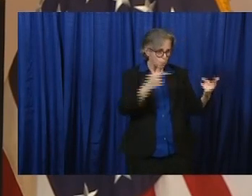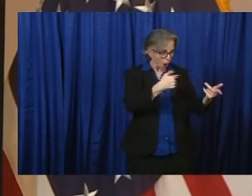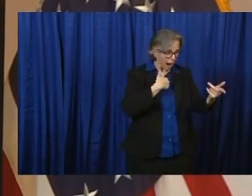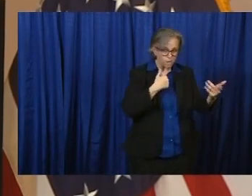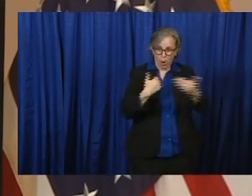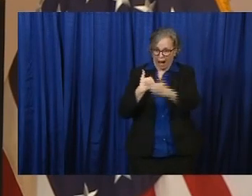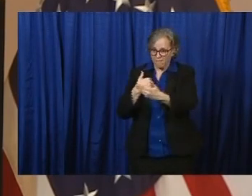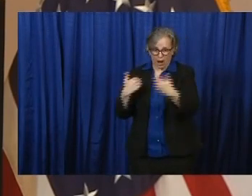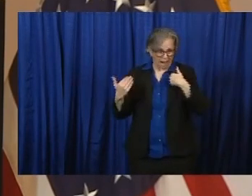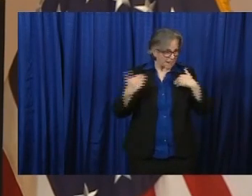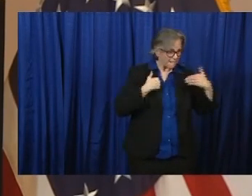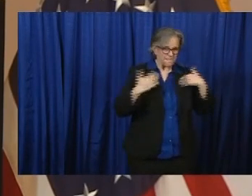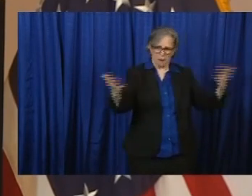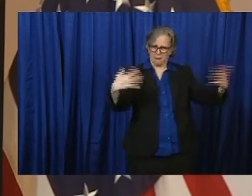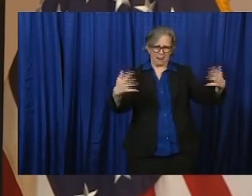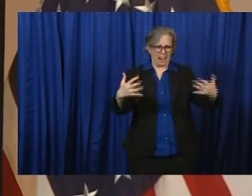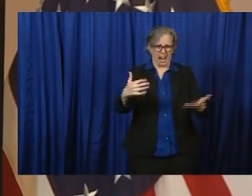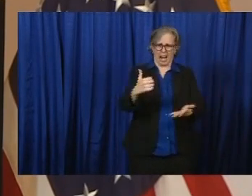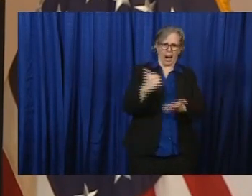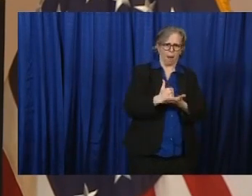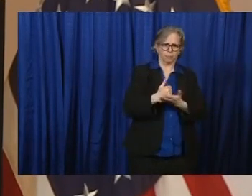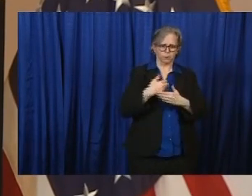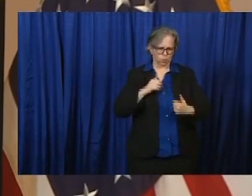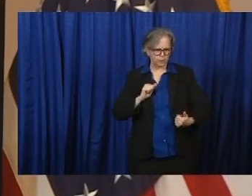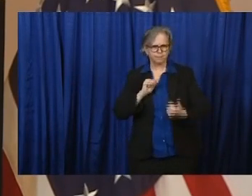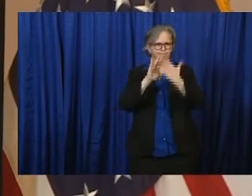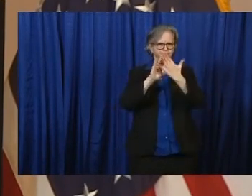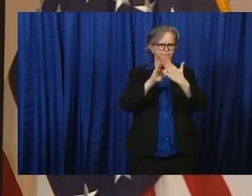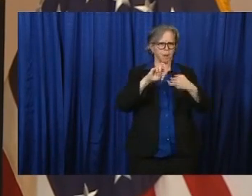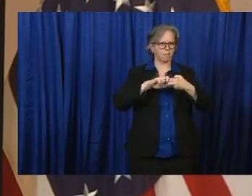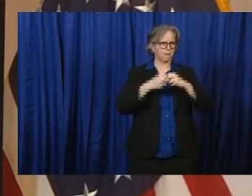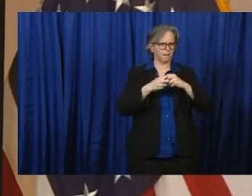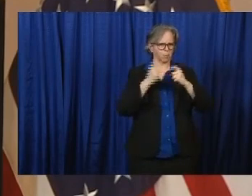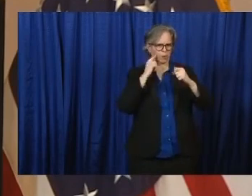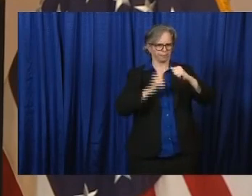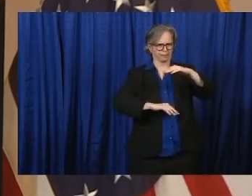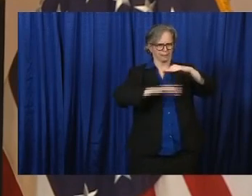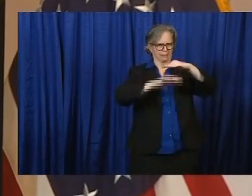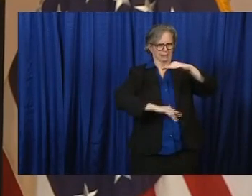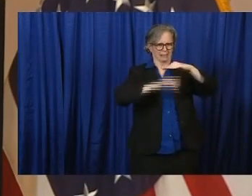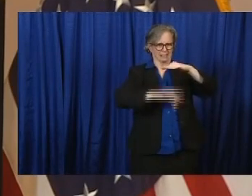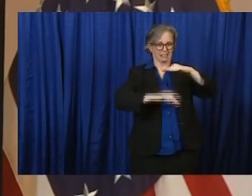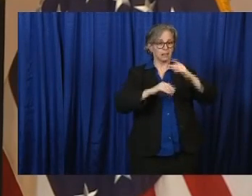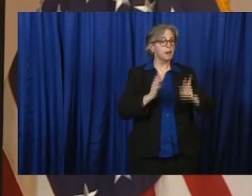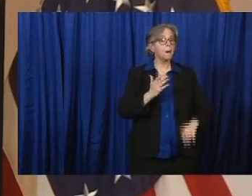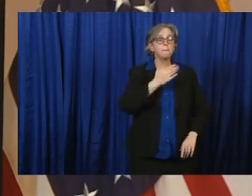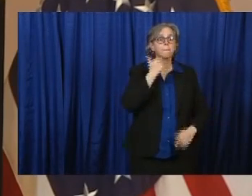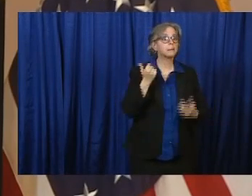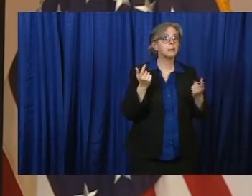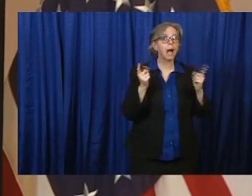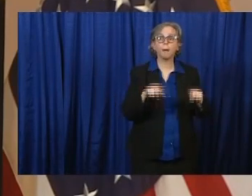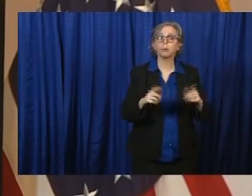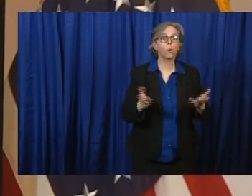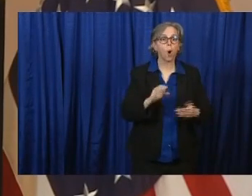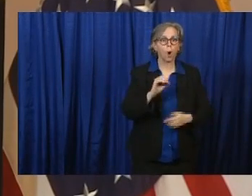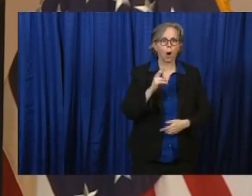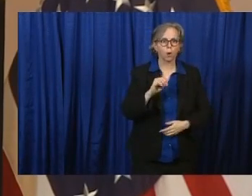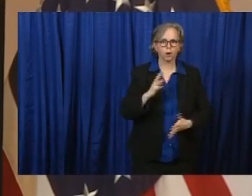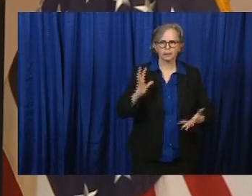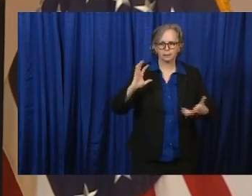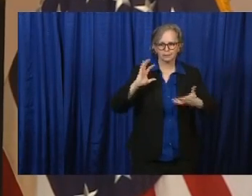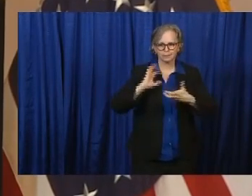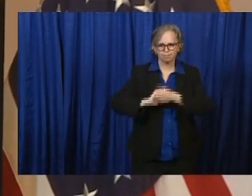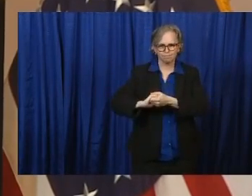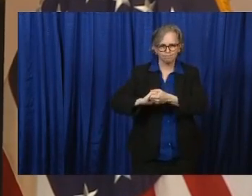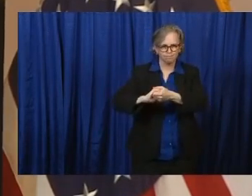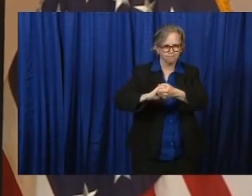to bear on this problem. The best thing happening here in Ohio, as the governor said, is this collaboration that's happening out in the